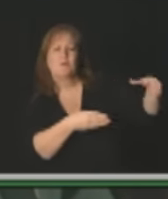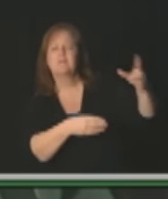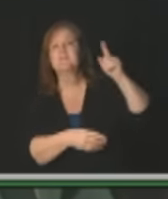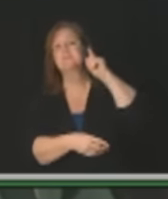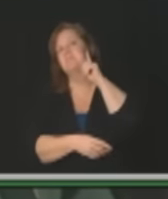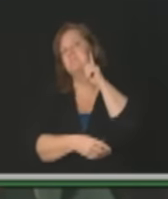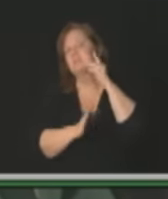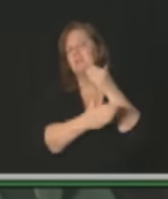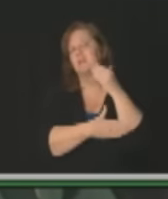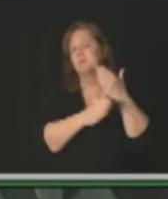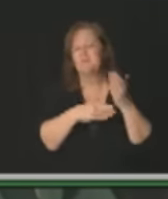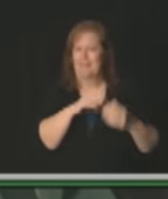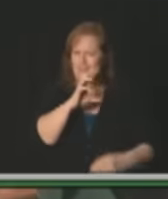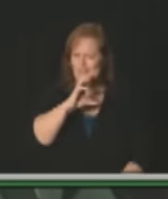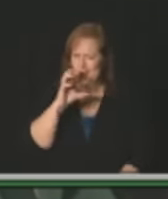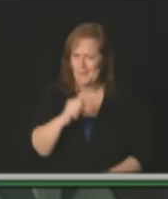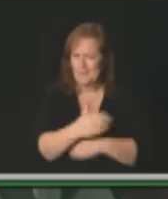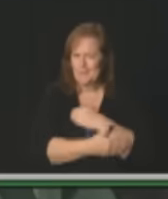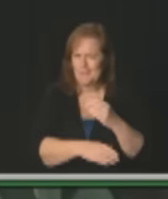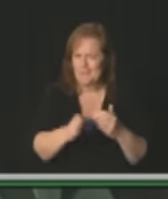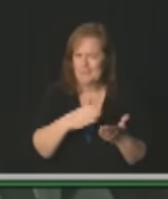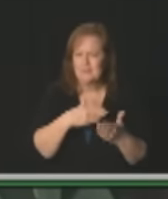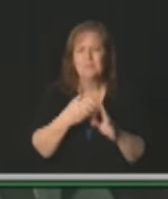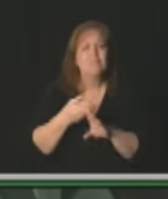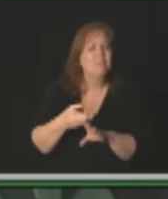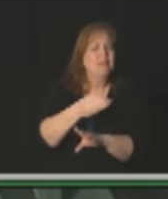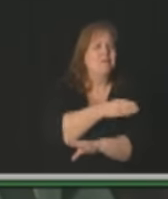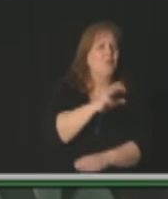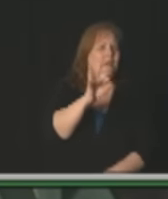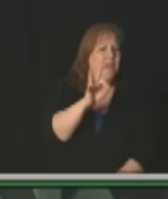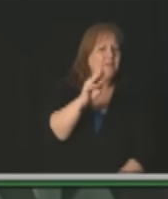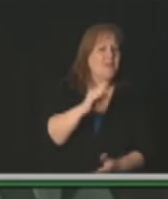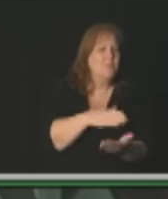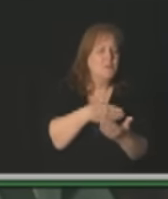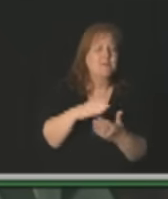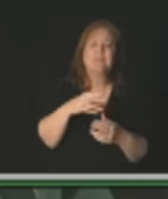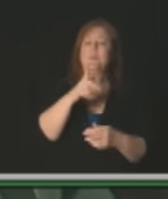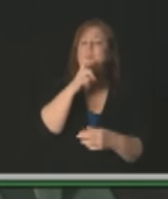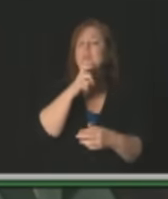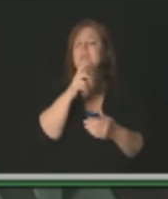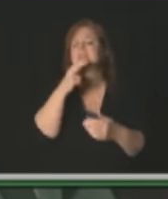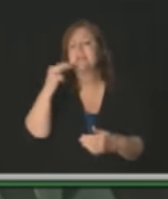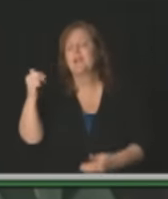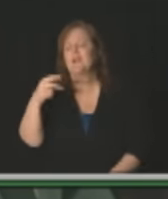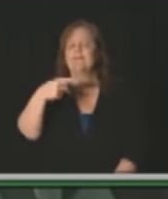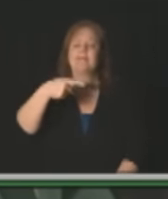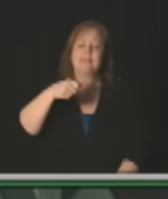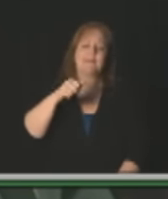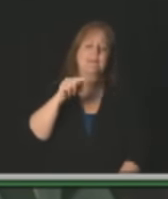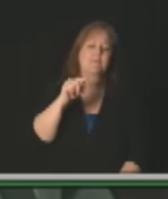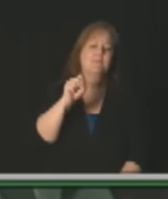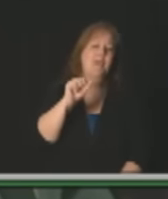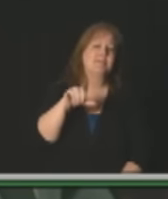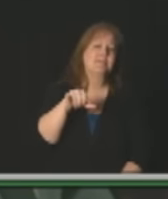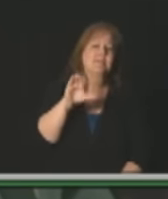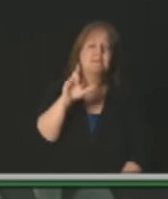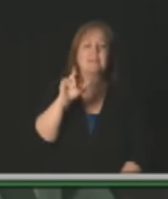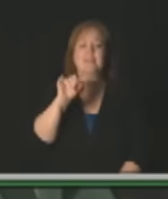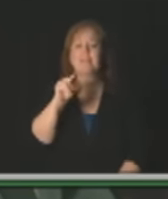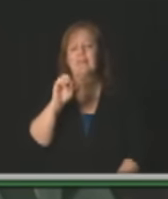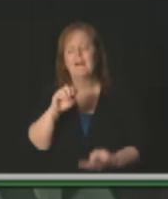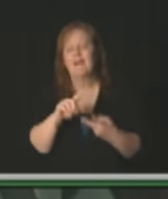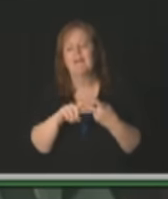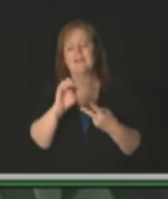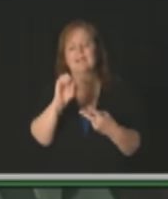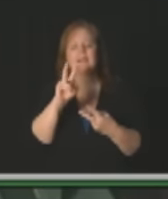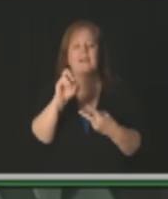old country music. This was even before FM radio existed. This was Patsy Cline. This was the Everly Brothers.